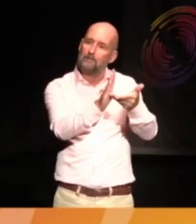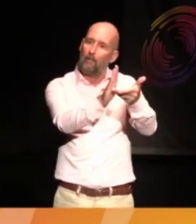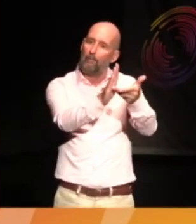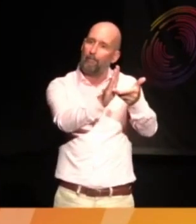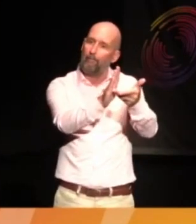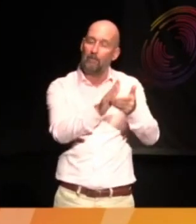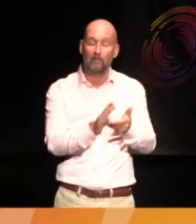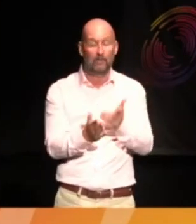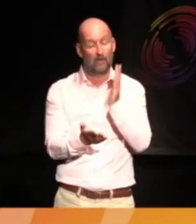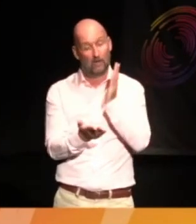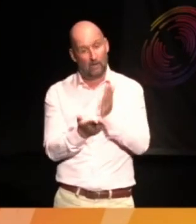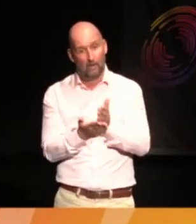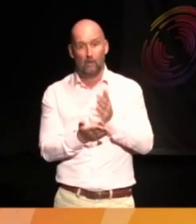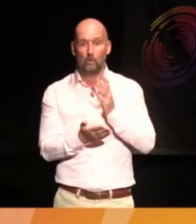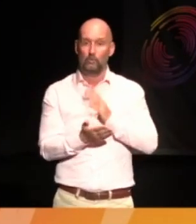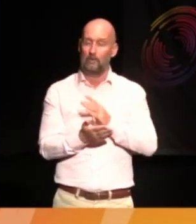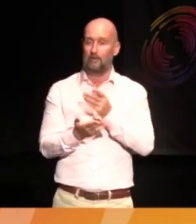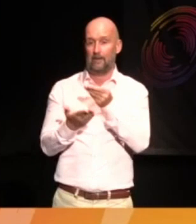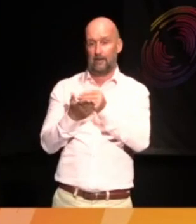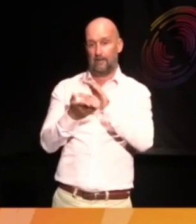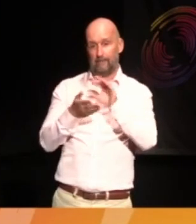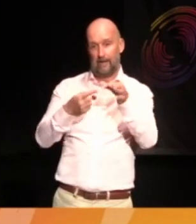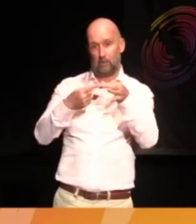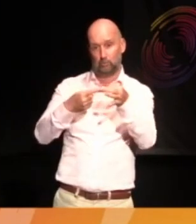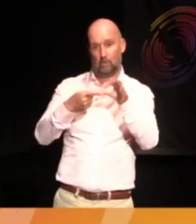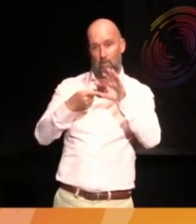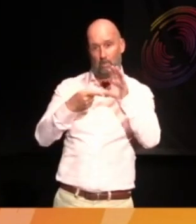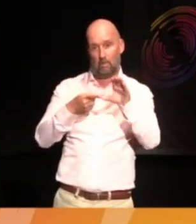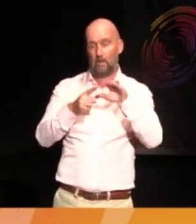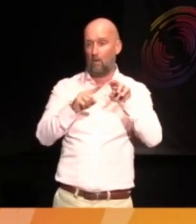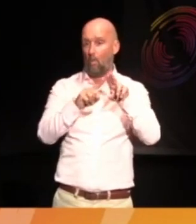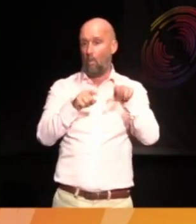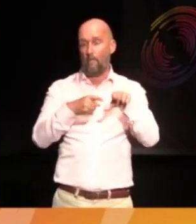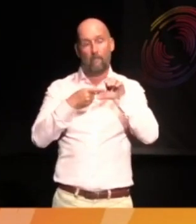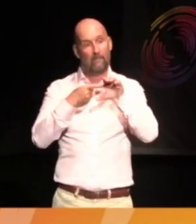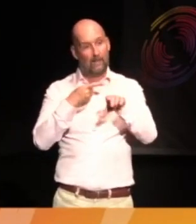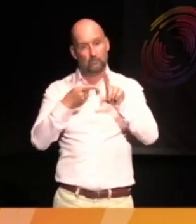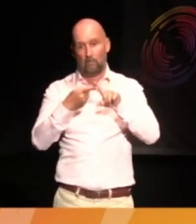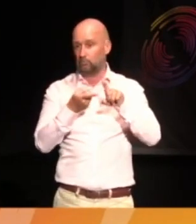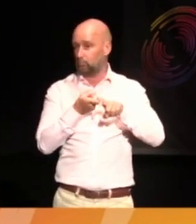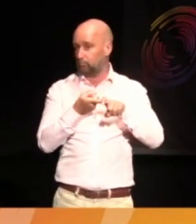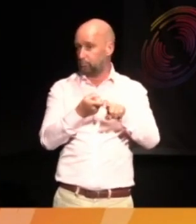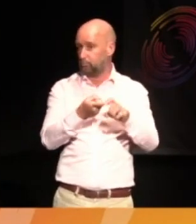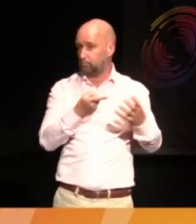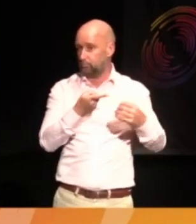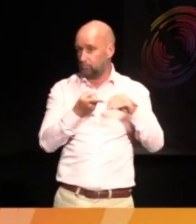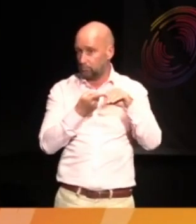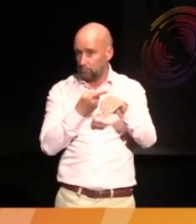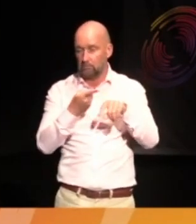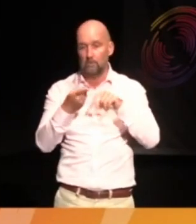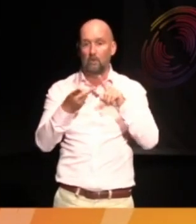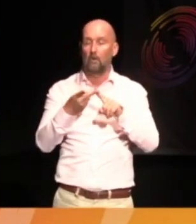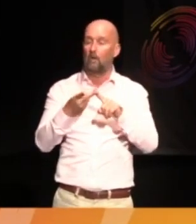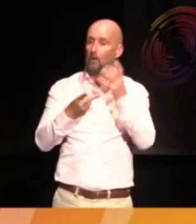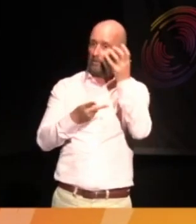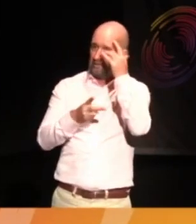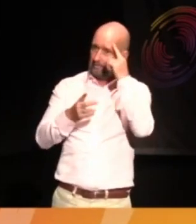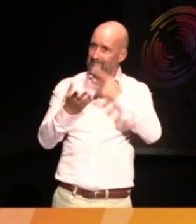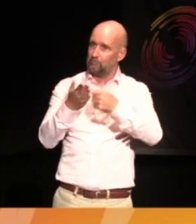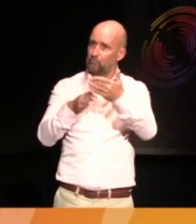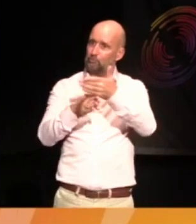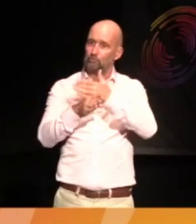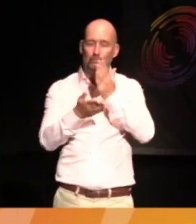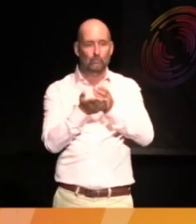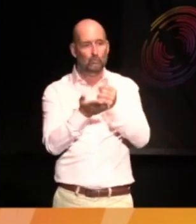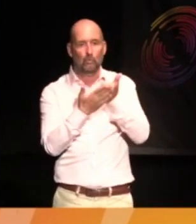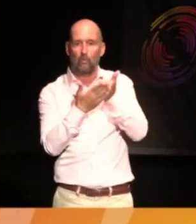absolutely need the financial stability at home to live off, and you need the upfront commitment from the government to provide the support